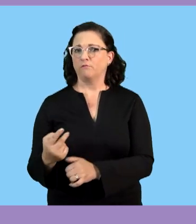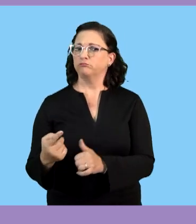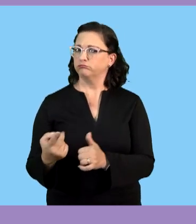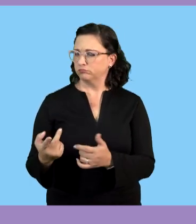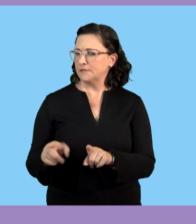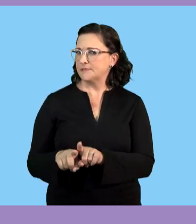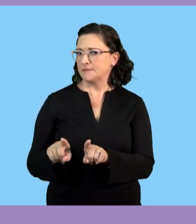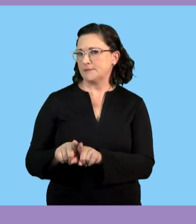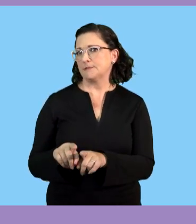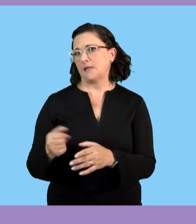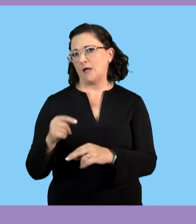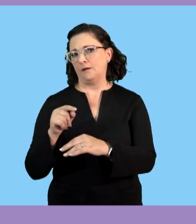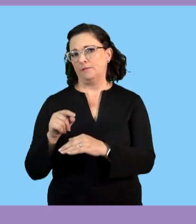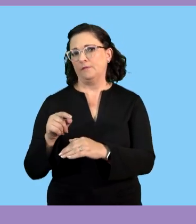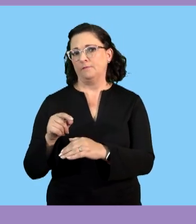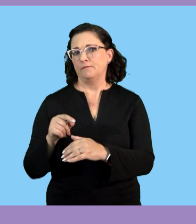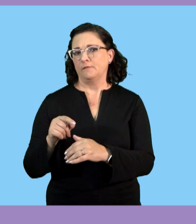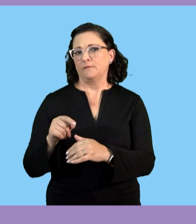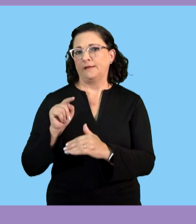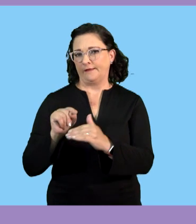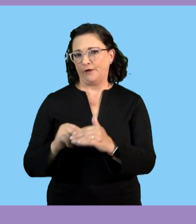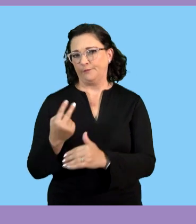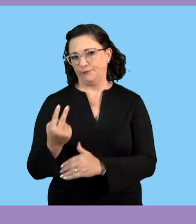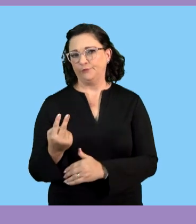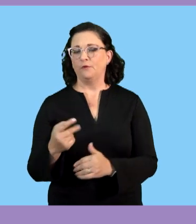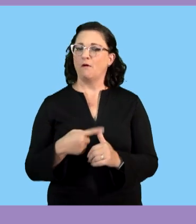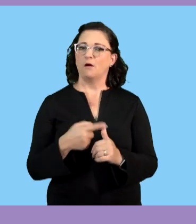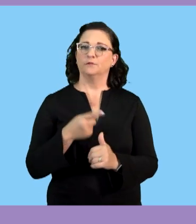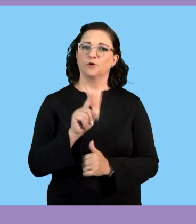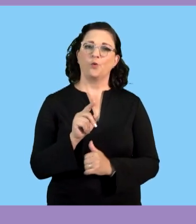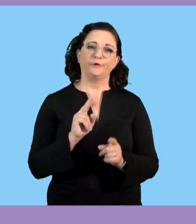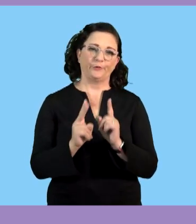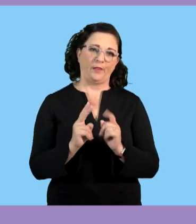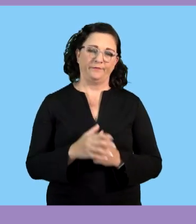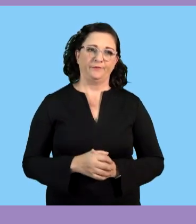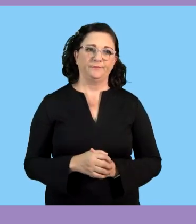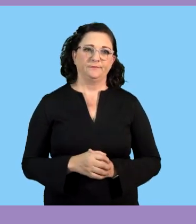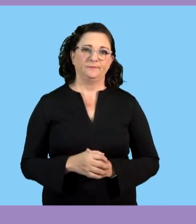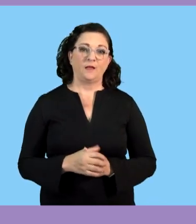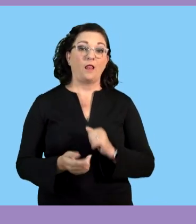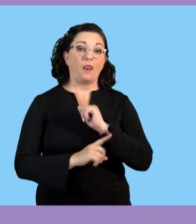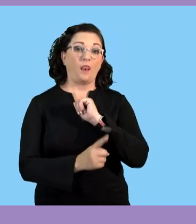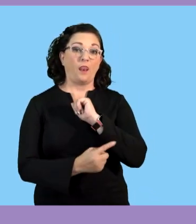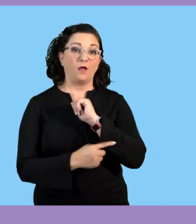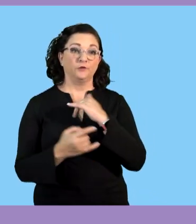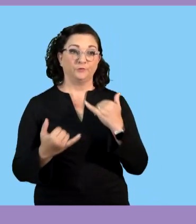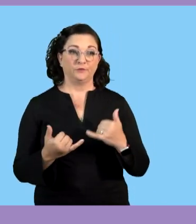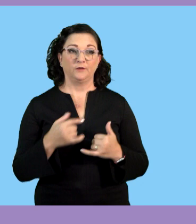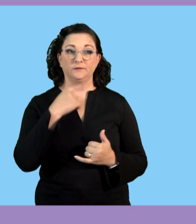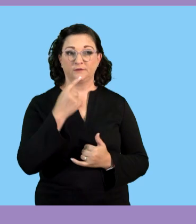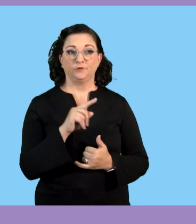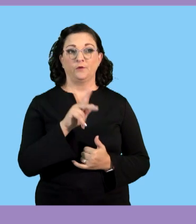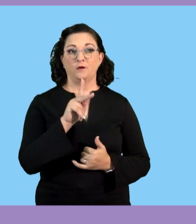divided by 2. That is going to give us a nice 12. Let's do the last one for this lesson. And it says